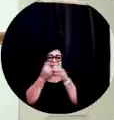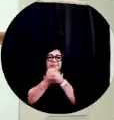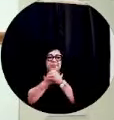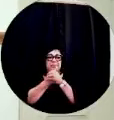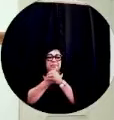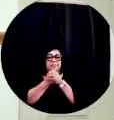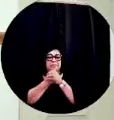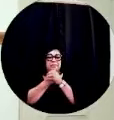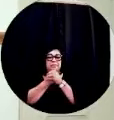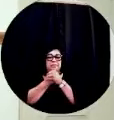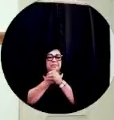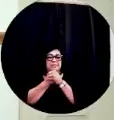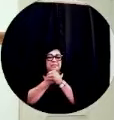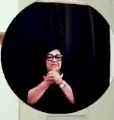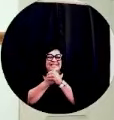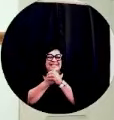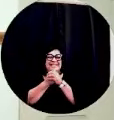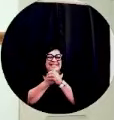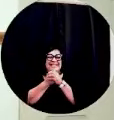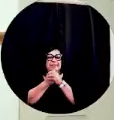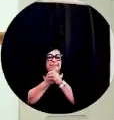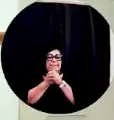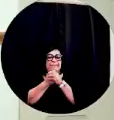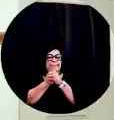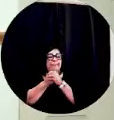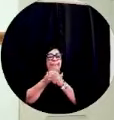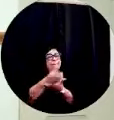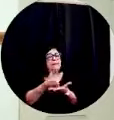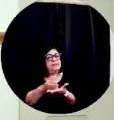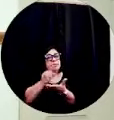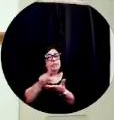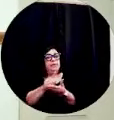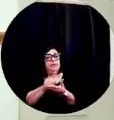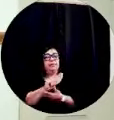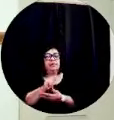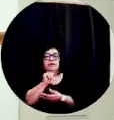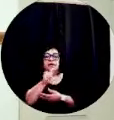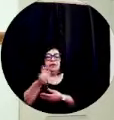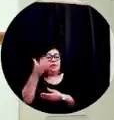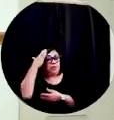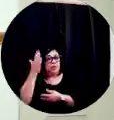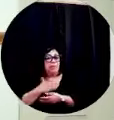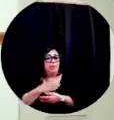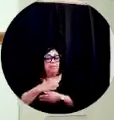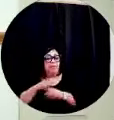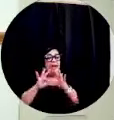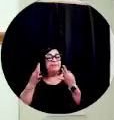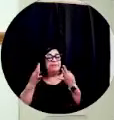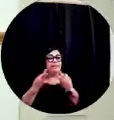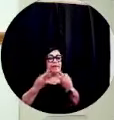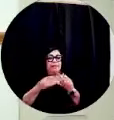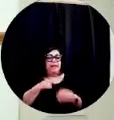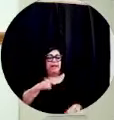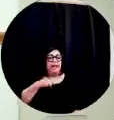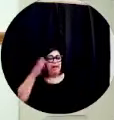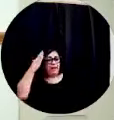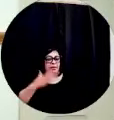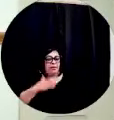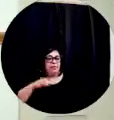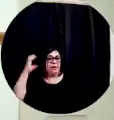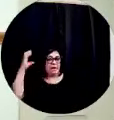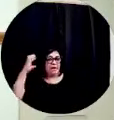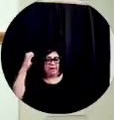Slow it down, Sister Glenn. Well, some of you are not familiar with my family. I know that my cousin Dee Dee introduced them, but